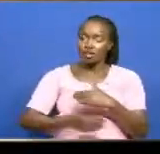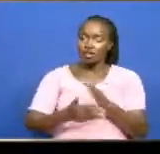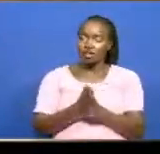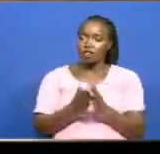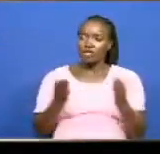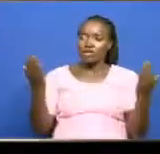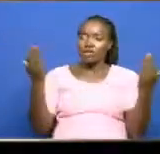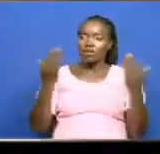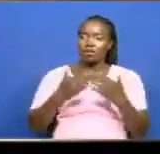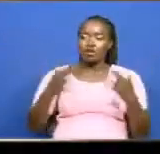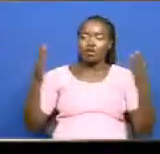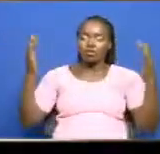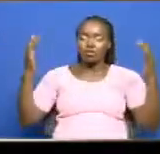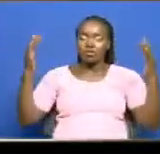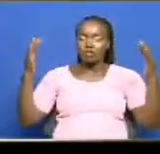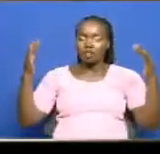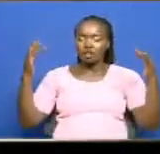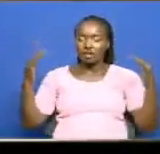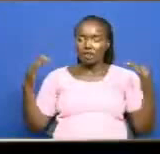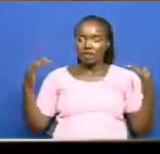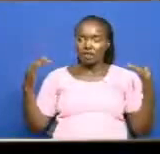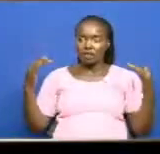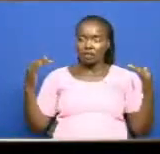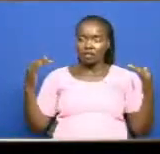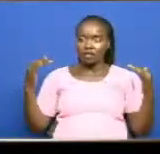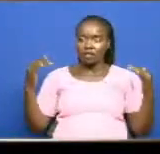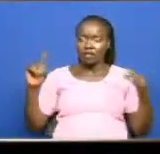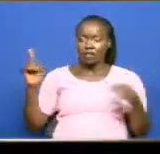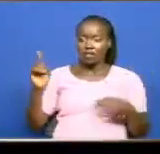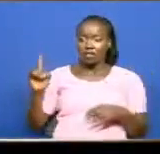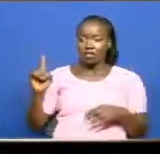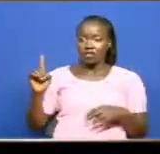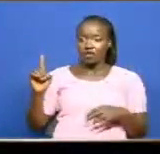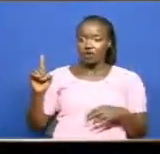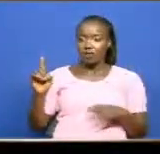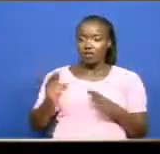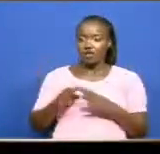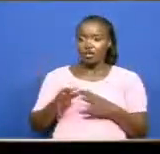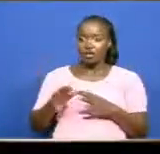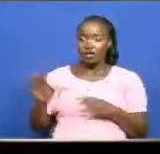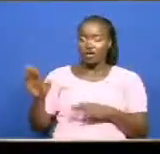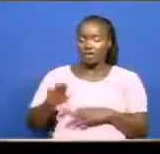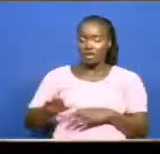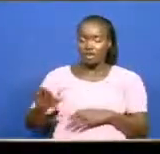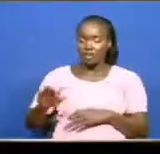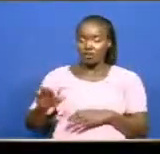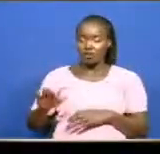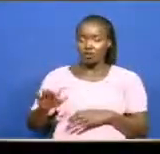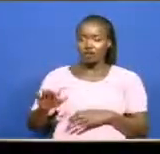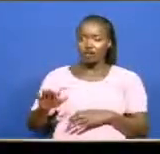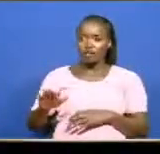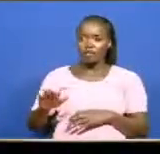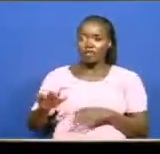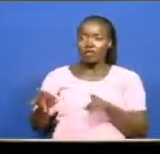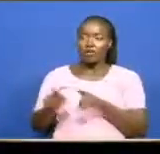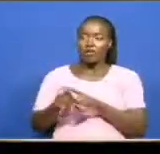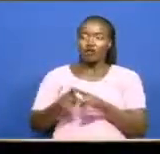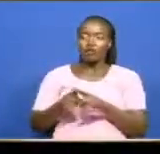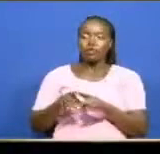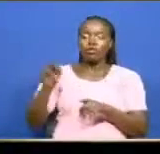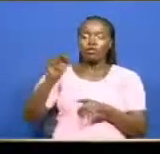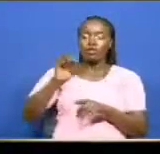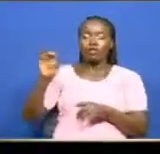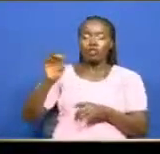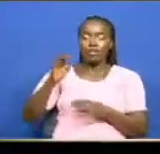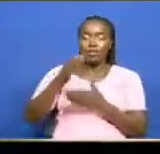tonight, there are showers in the county of Nairobi and counties around the region. There are also showers over the northeastern part of the